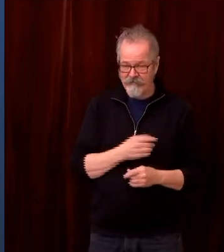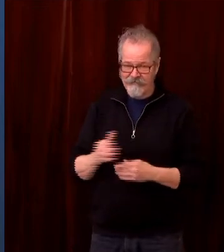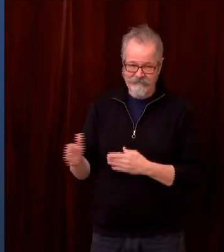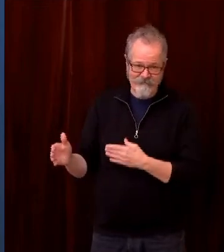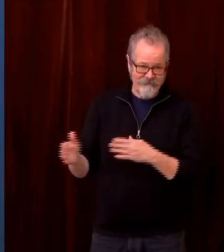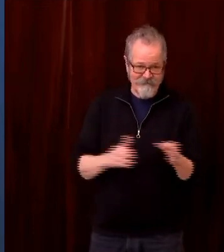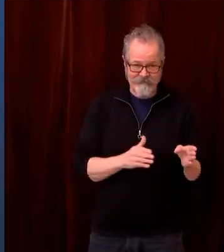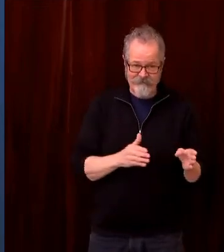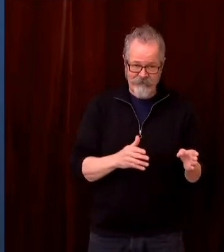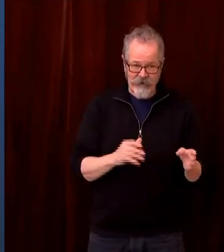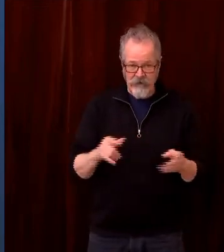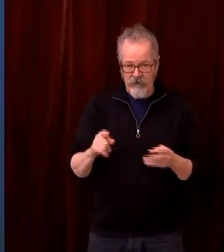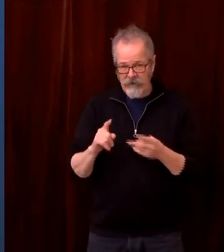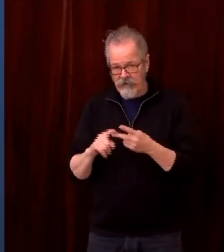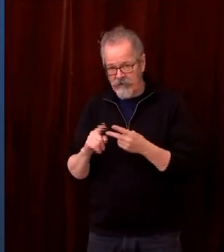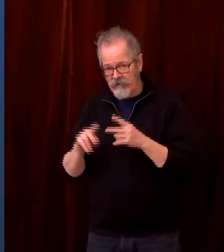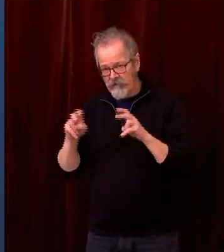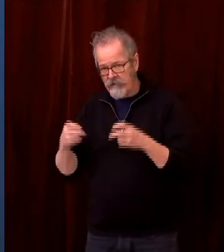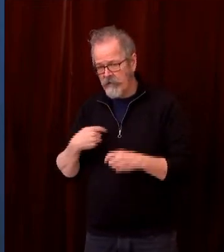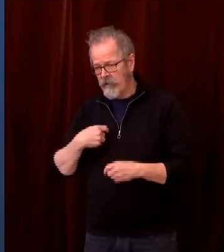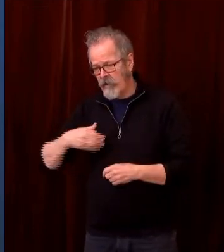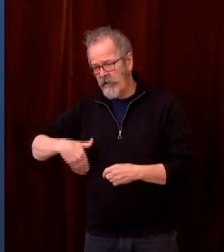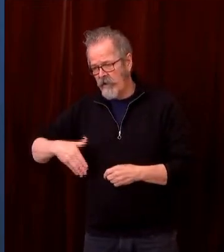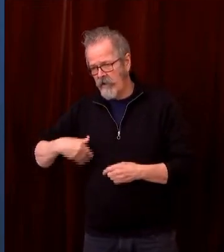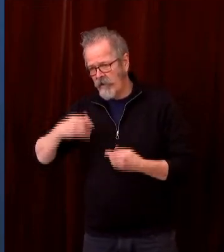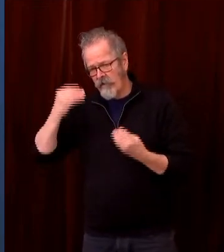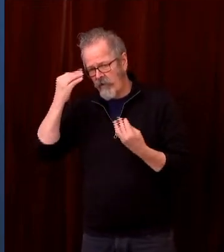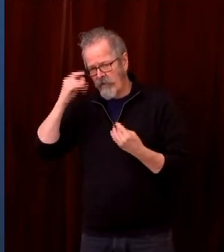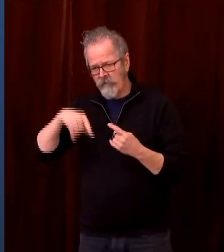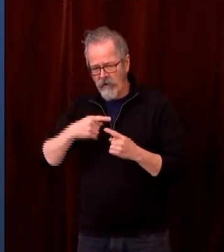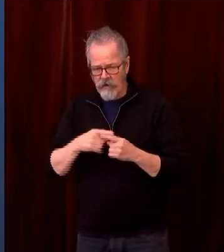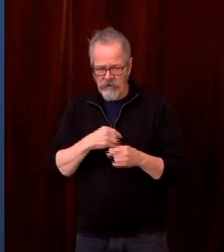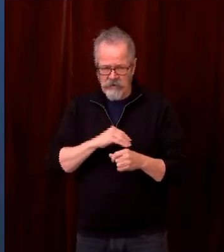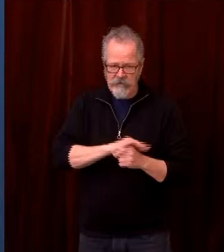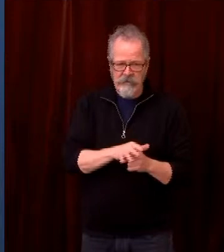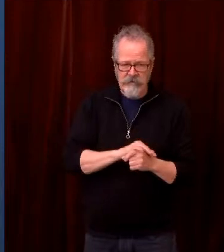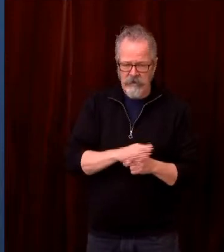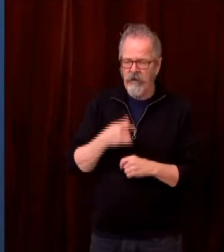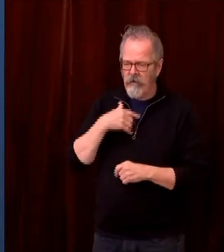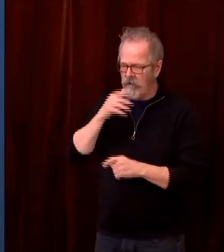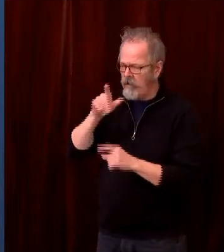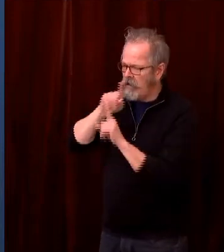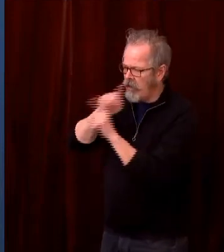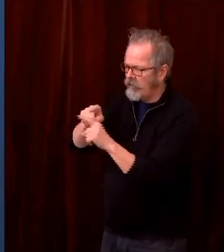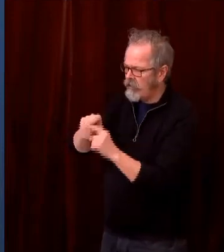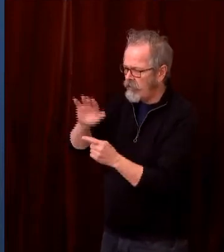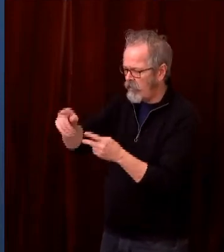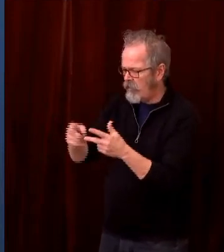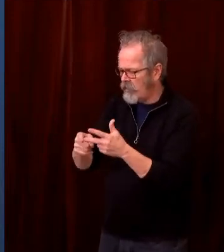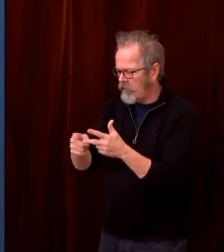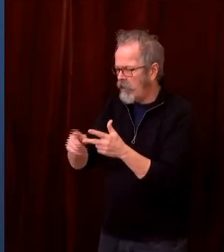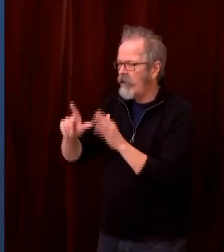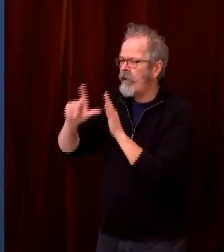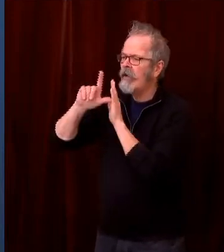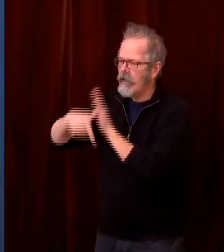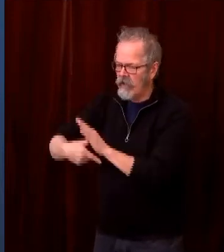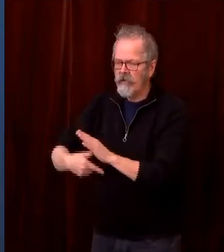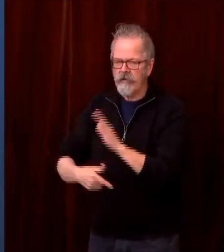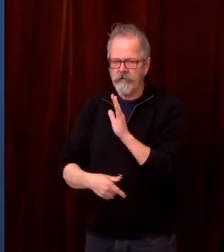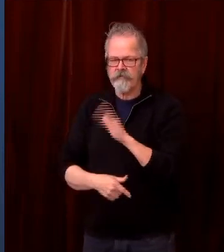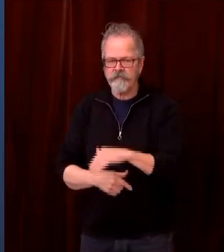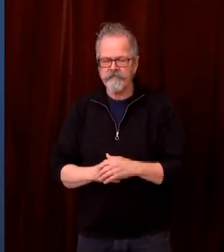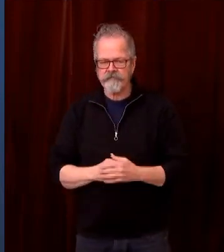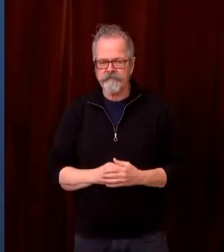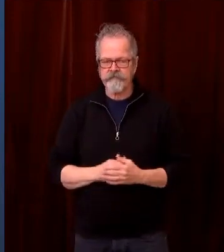comes from Tom with KEPR. Governor, there are a lot of people very excited about the mass vaccination clinic that's out here in